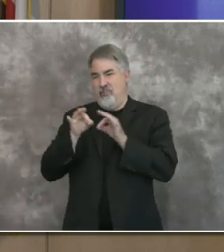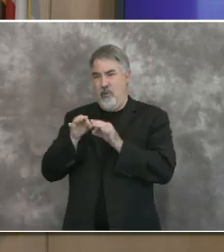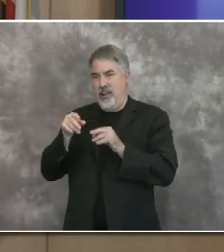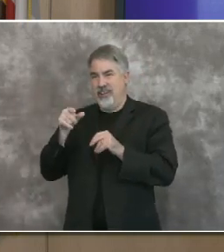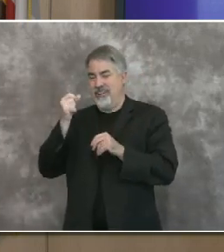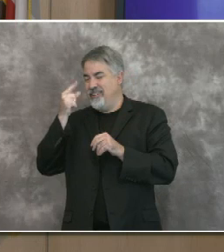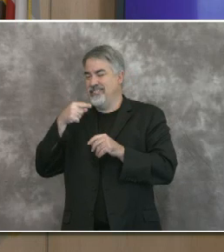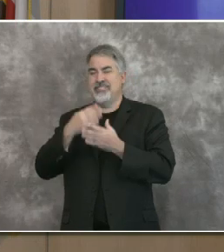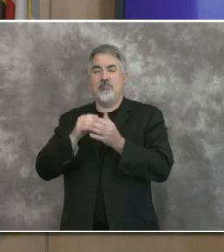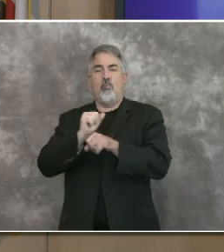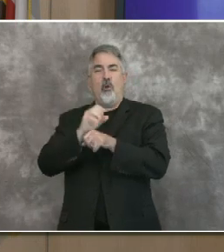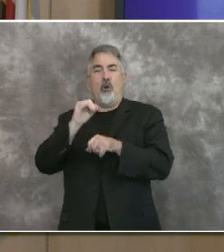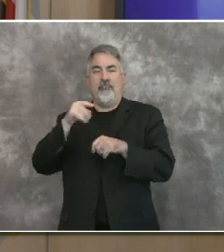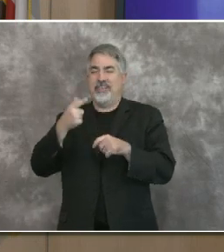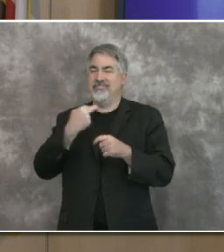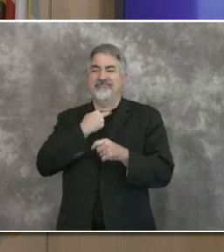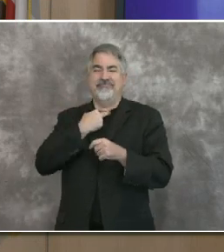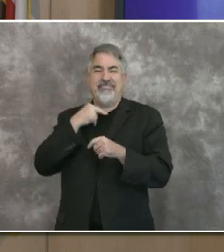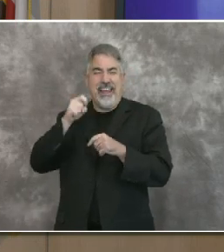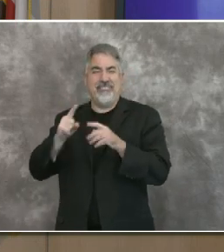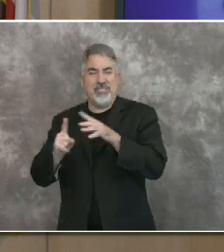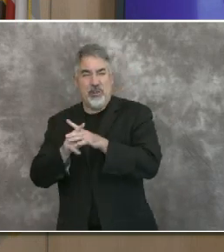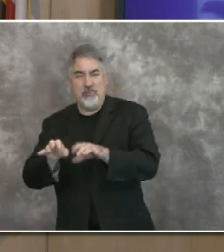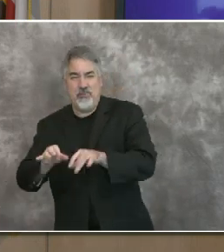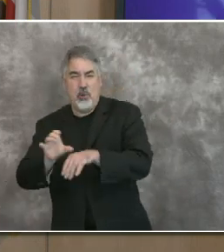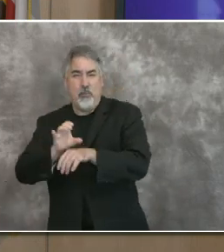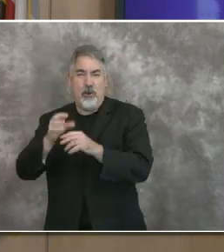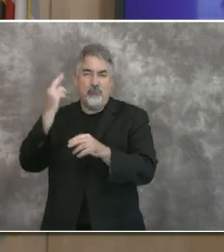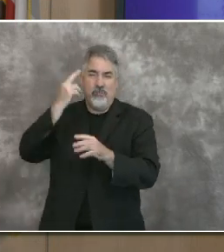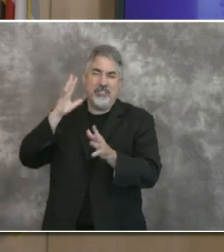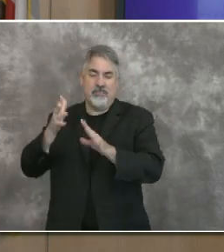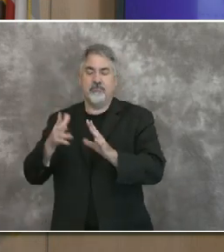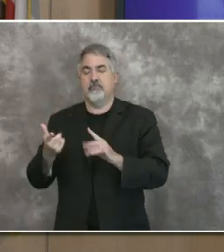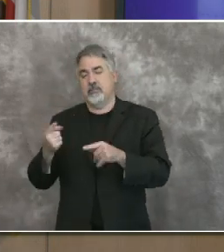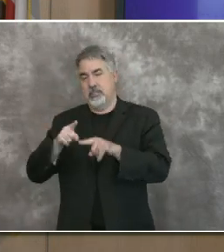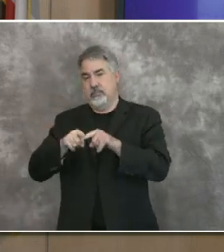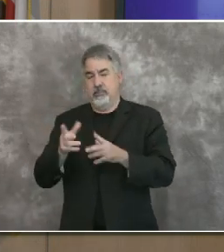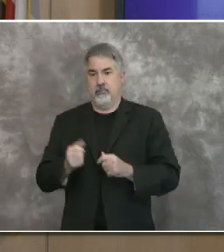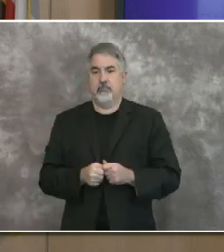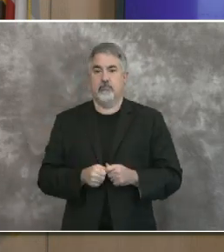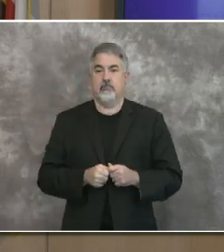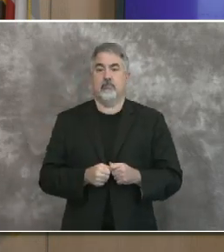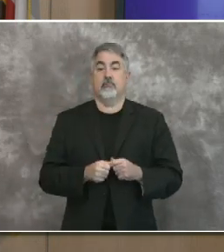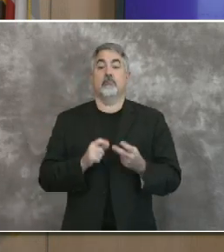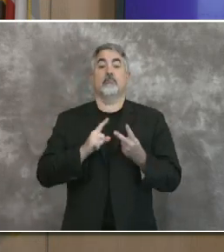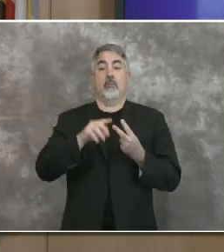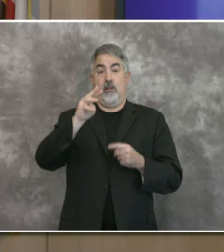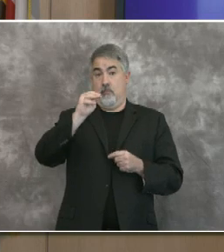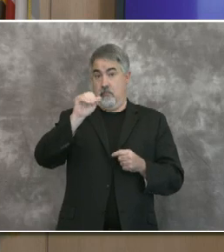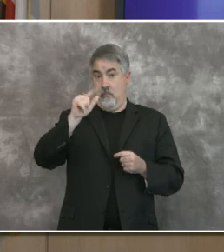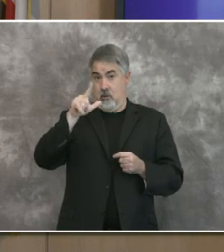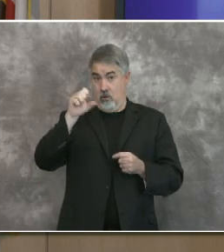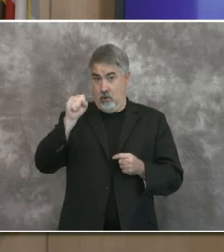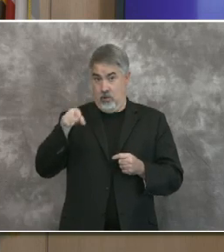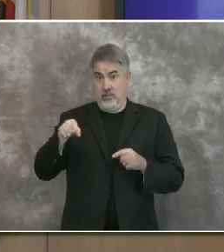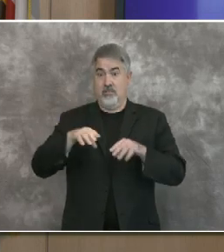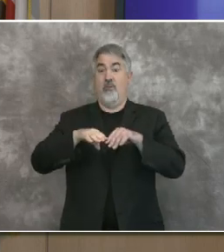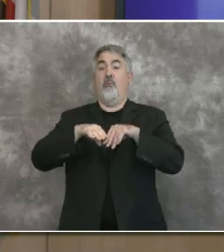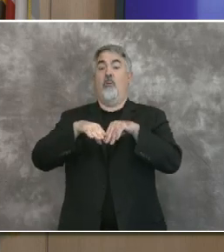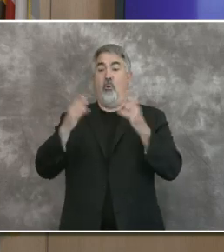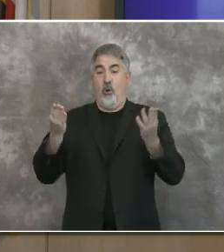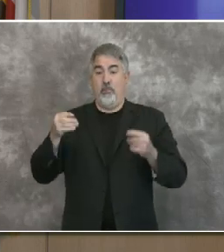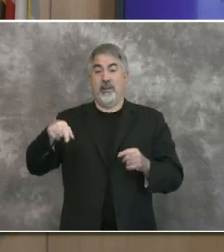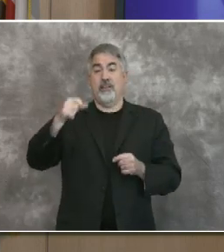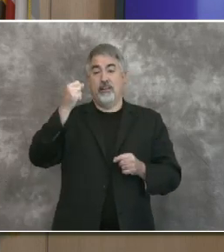can resume their operations. Malls, this is just clarifying that both regular traditional malls, outdoor